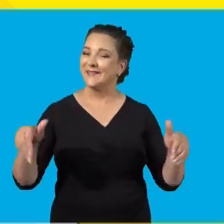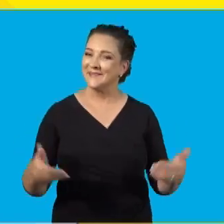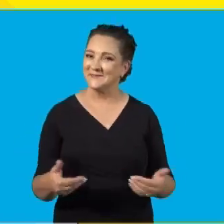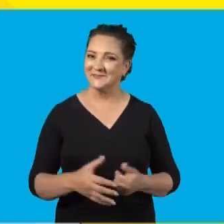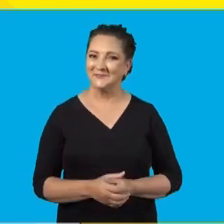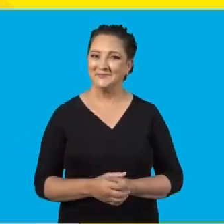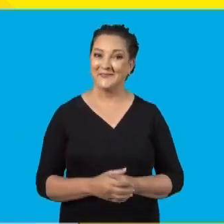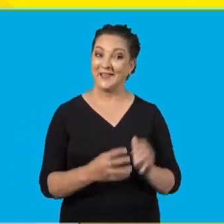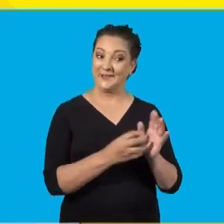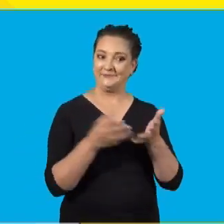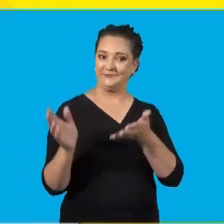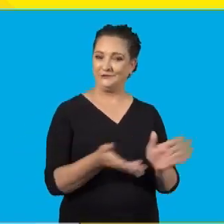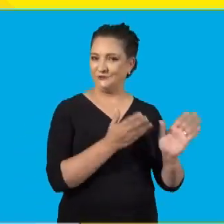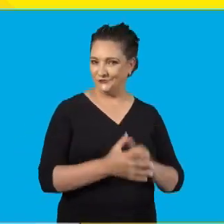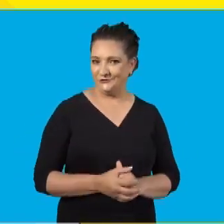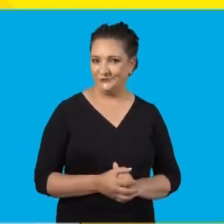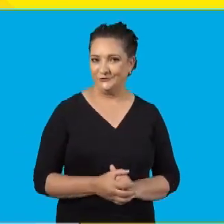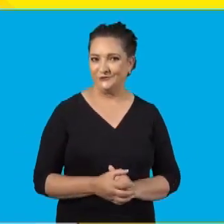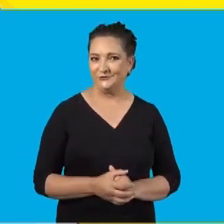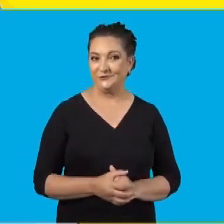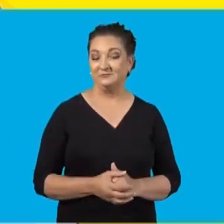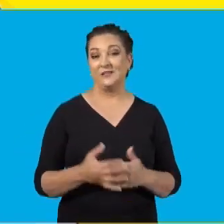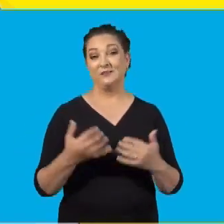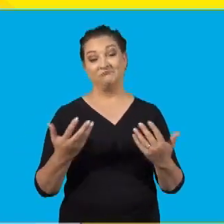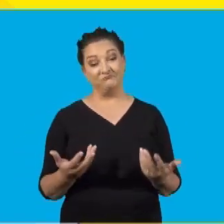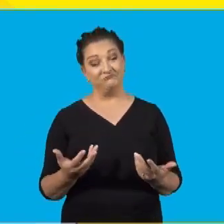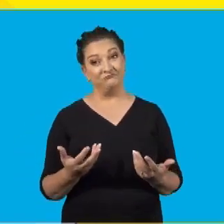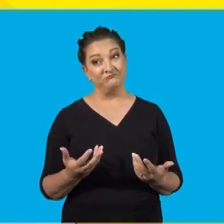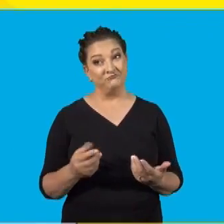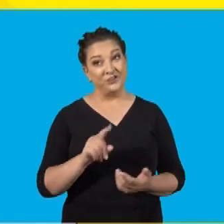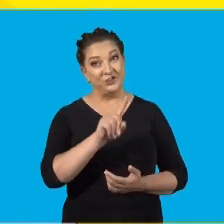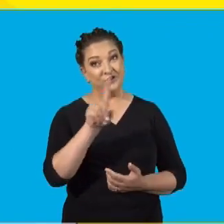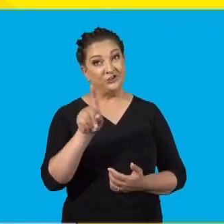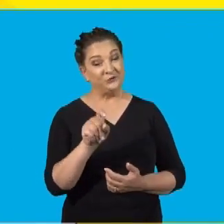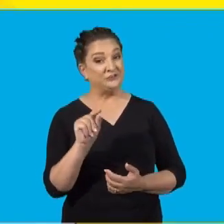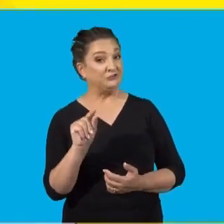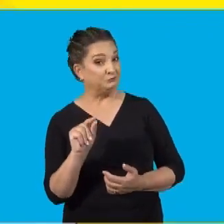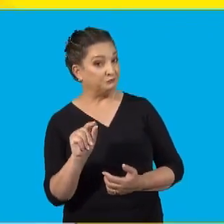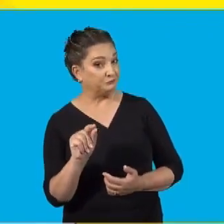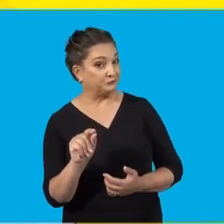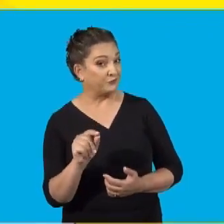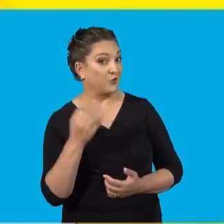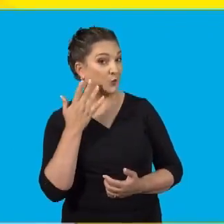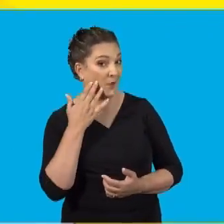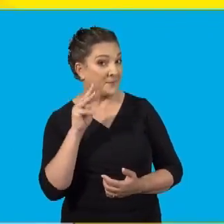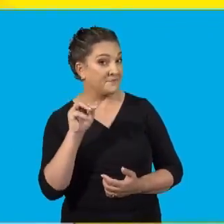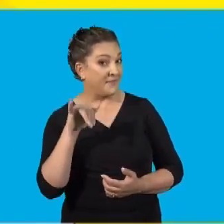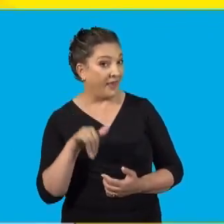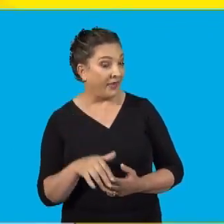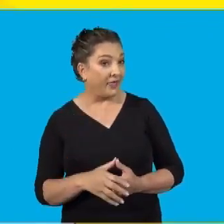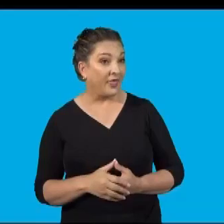Welcome back, dear learners, from the ad break. Now, I have an interesting question which is from the May-June 2023